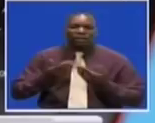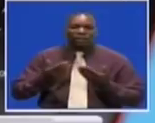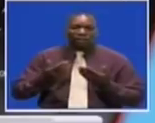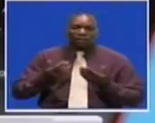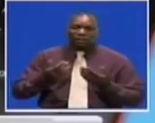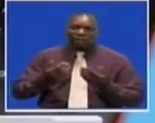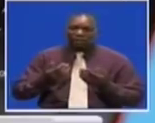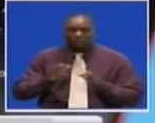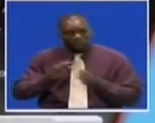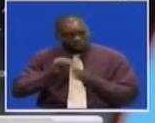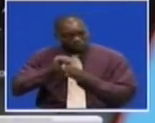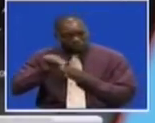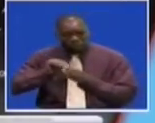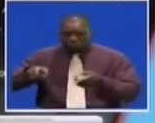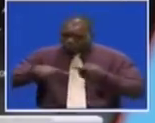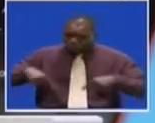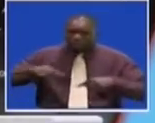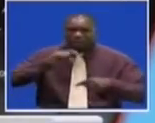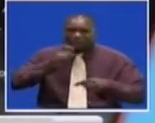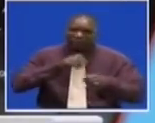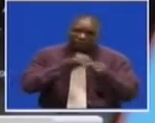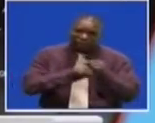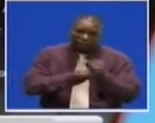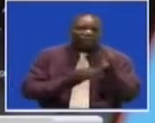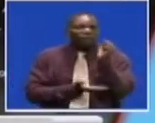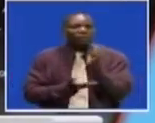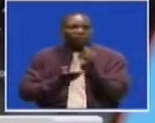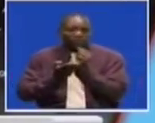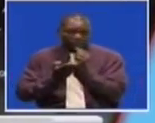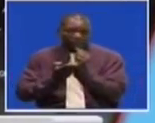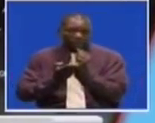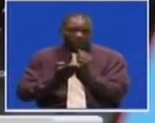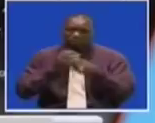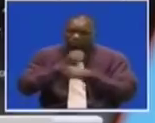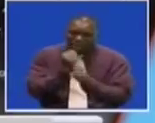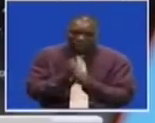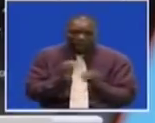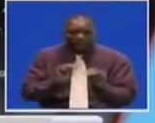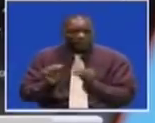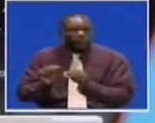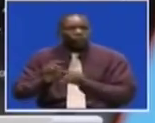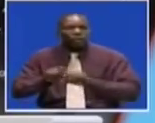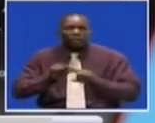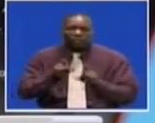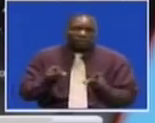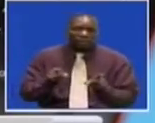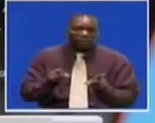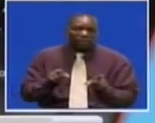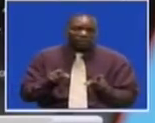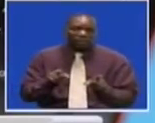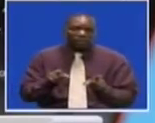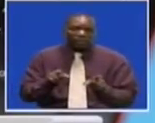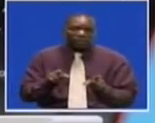ore materials locally, must invest in development of the production of materials, and that